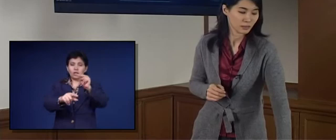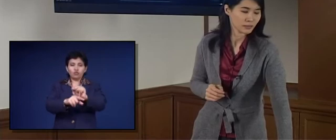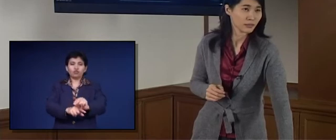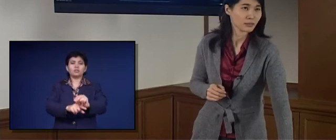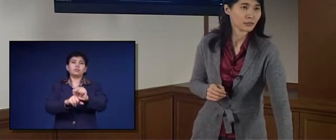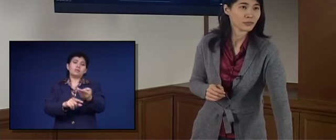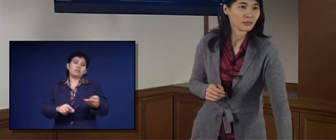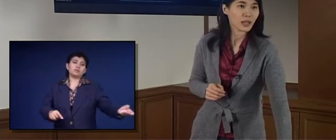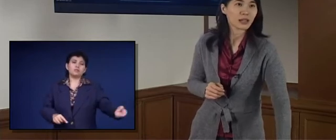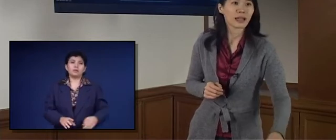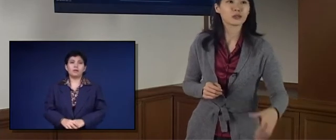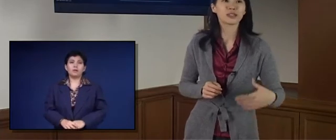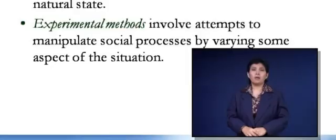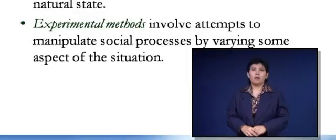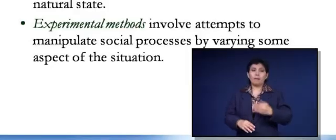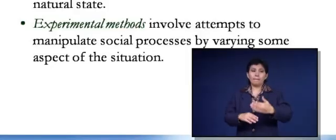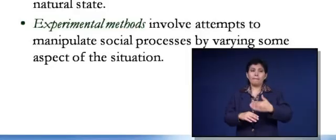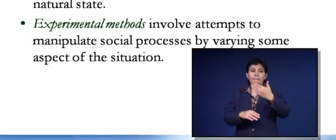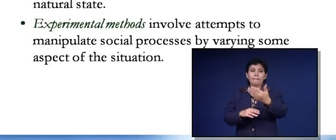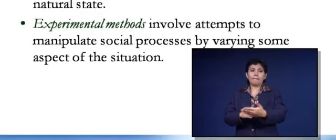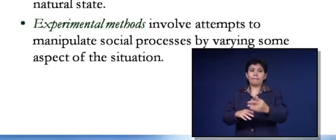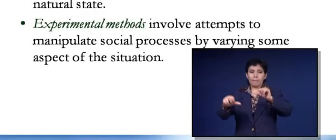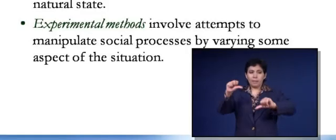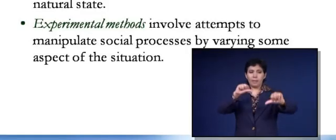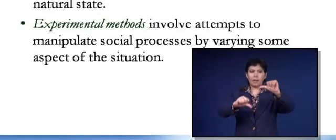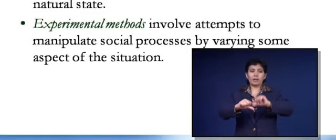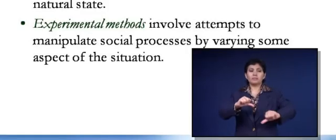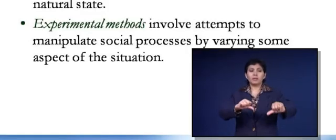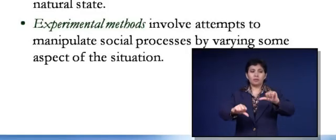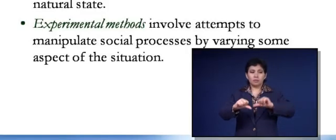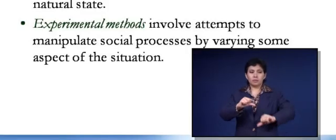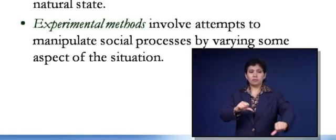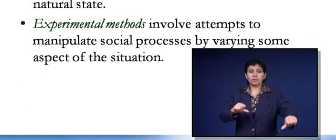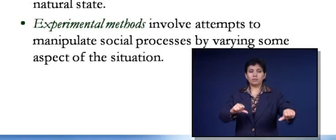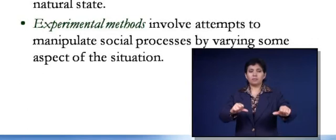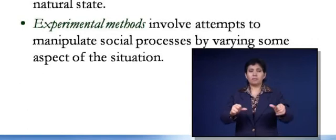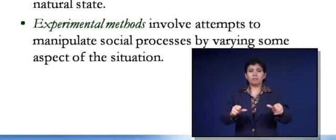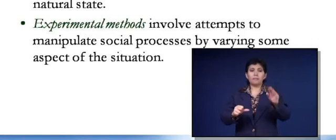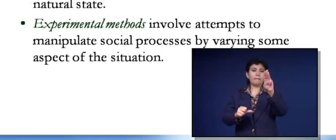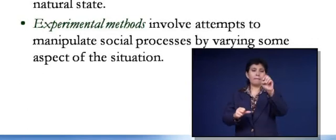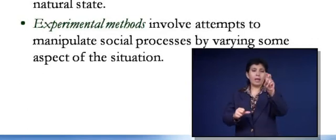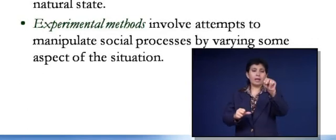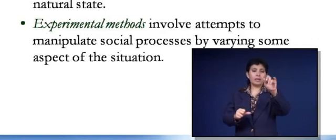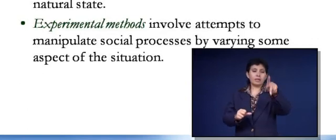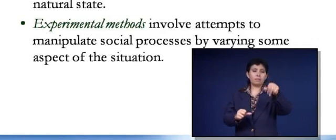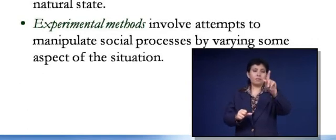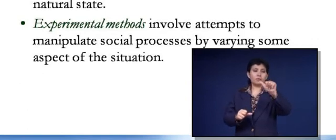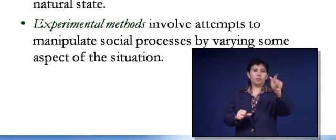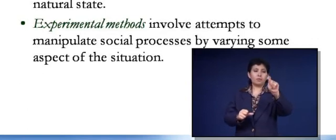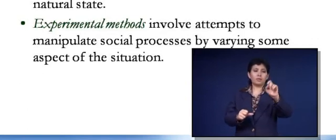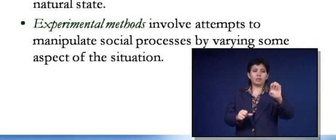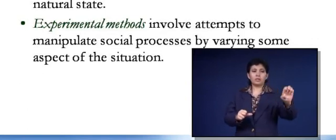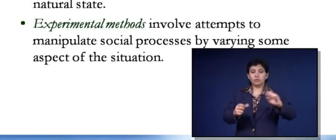state. Next one is the experimental methods. You attempt to manipulate. Manipulate hereby, it means